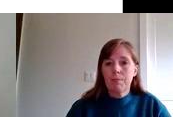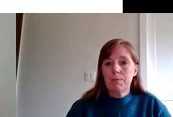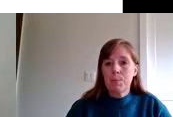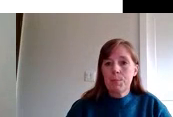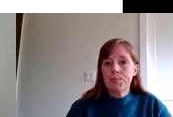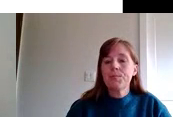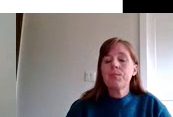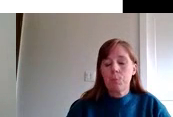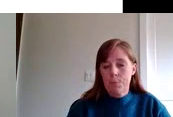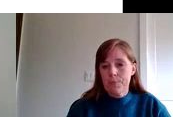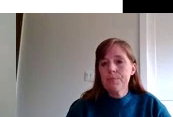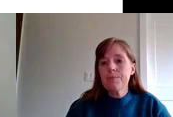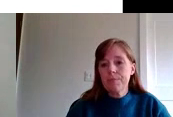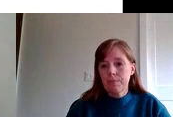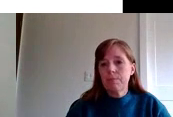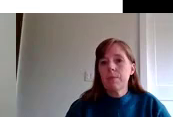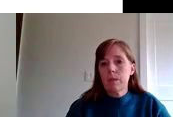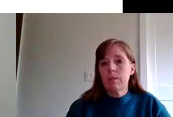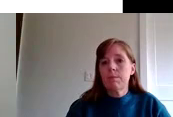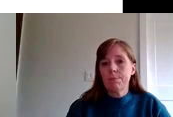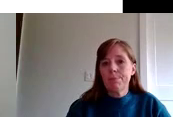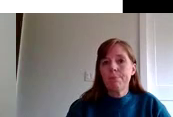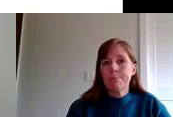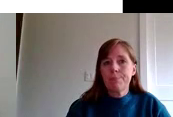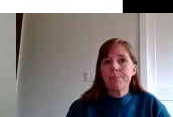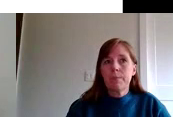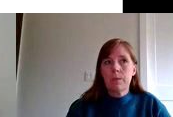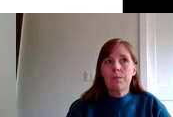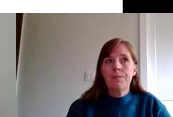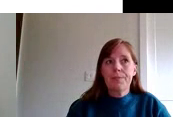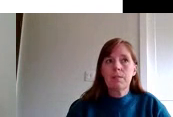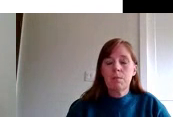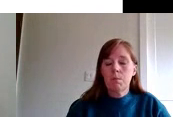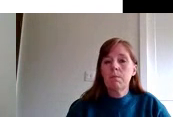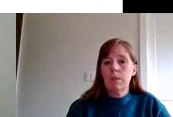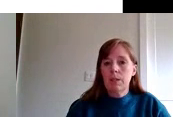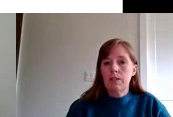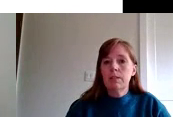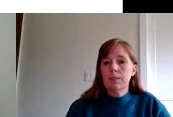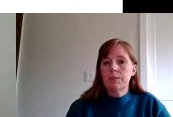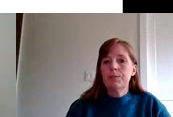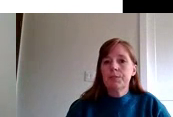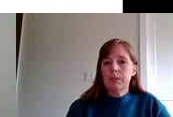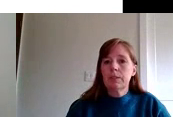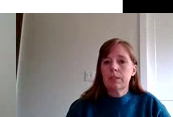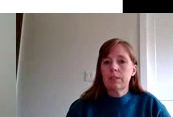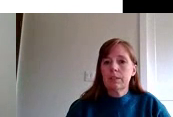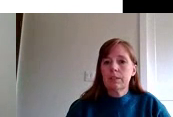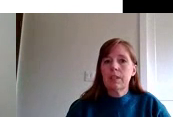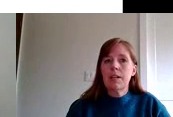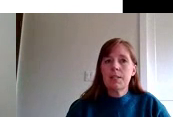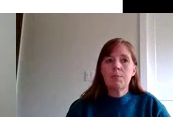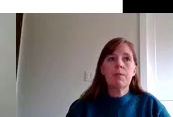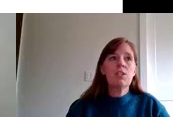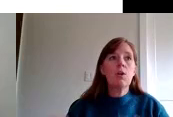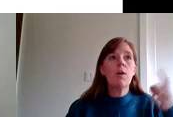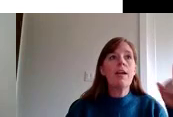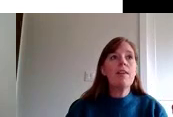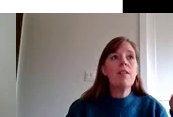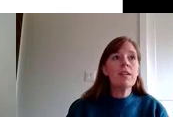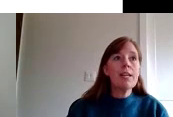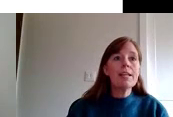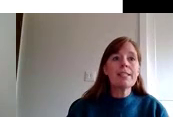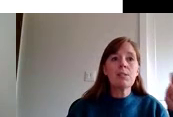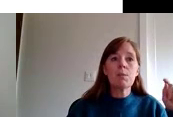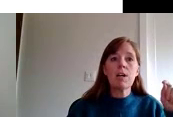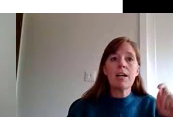what we're going to be looking at ahead of time. So yes, anything you can get to the students before the lesson, great idea. Awesome. So,